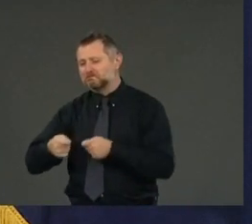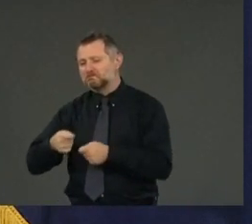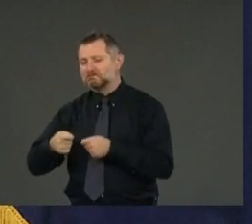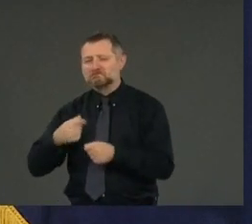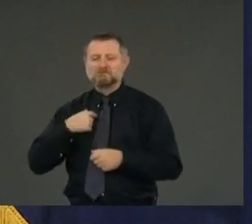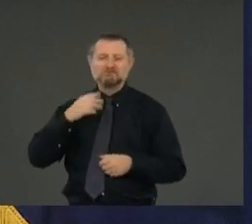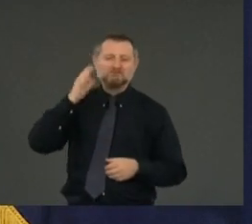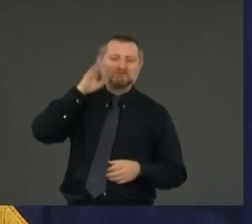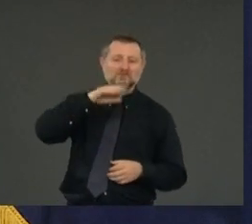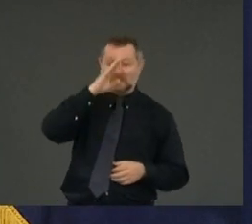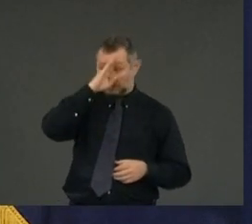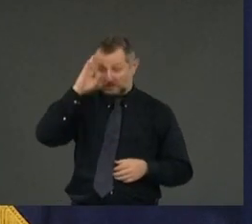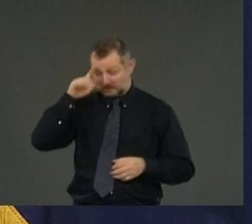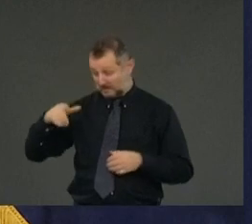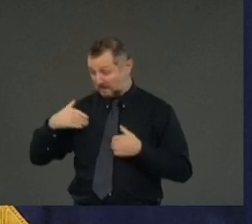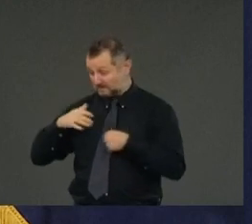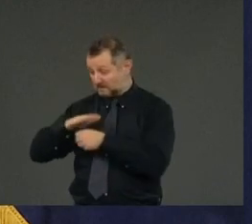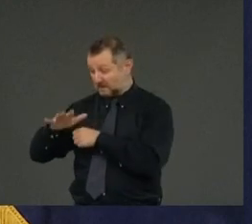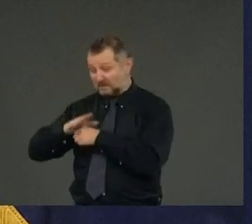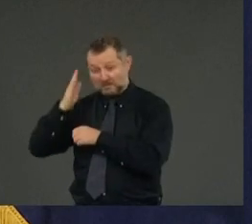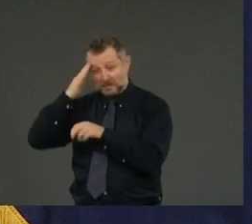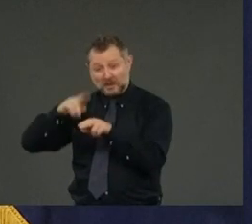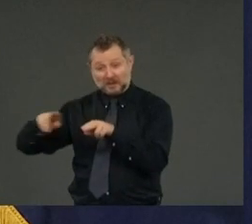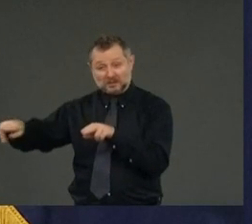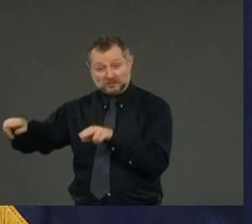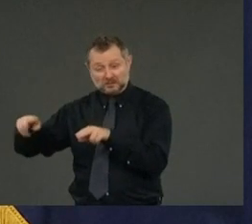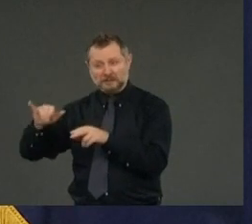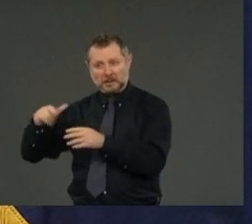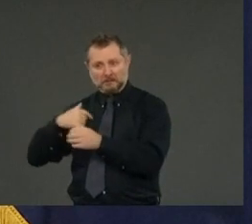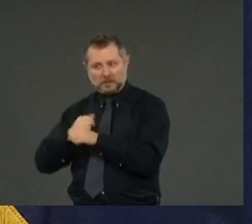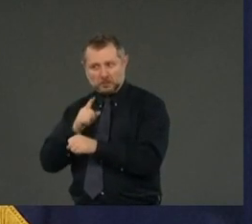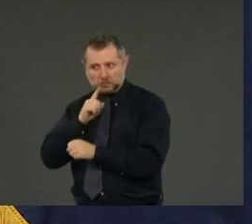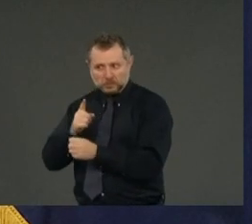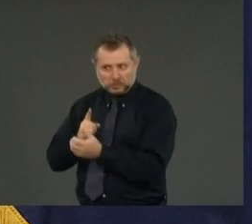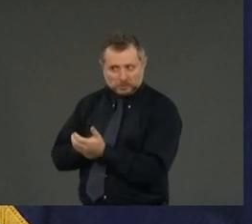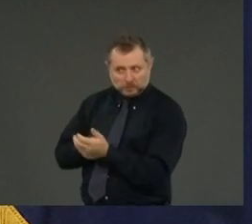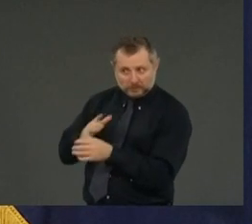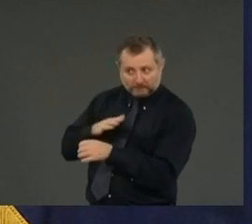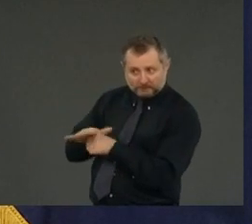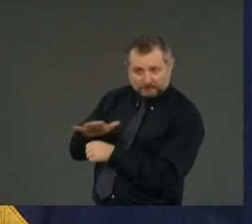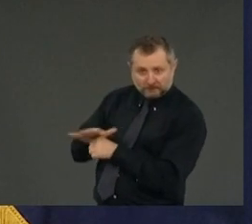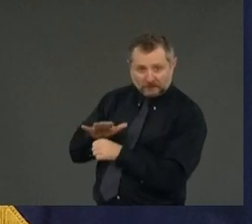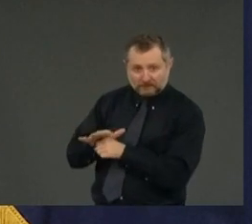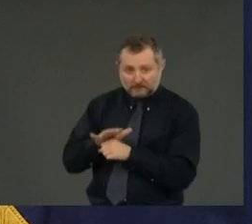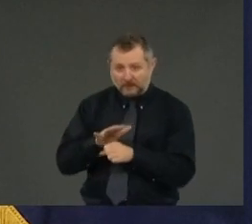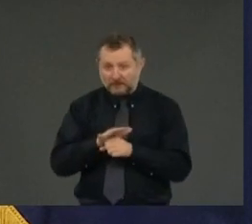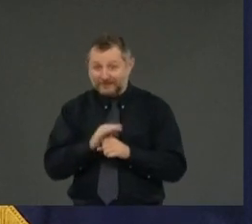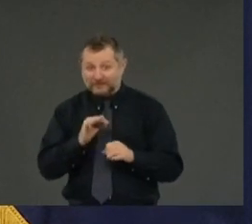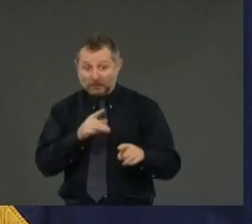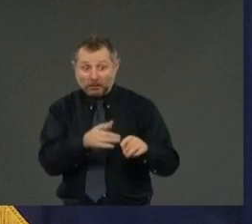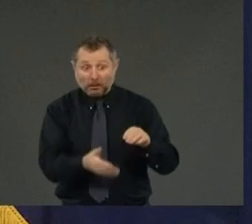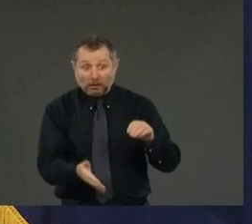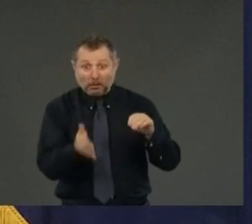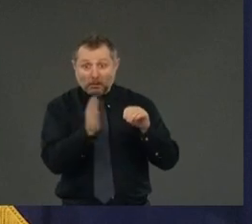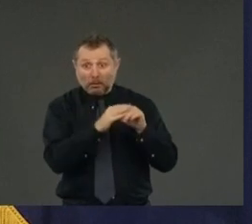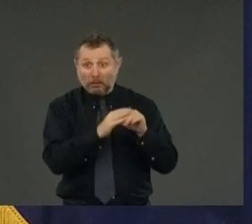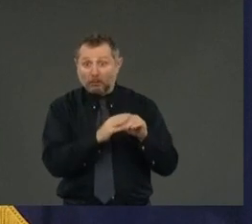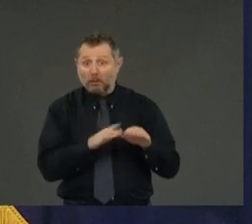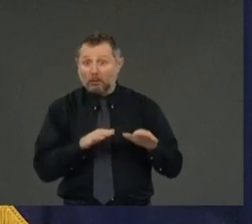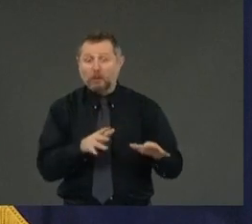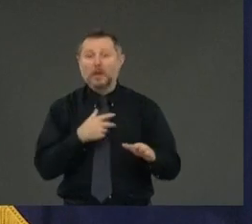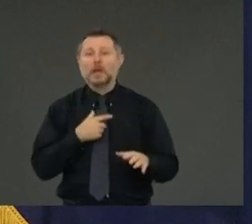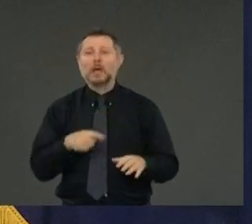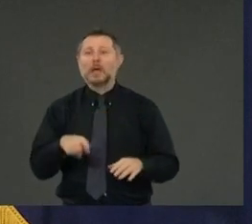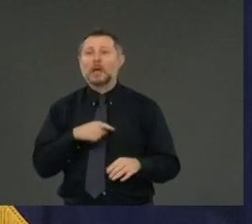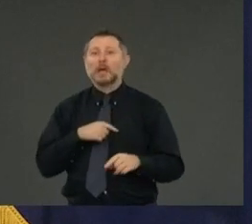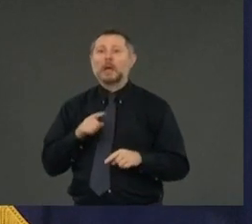And they'll have a sub-discussion that the increase cannot be that rapid, which means you still have to watch the R0,